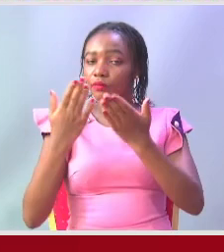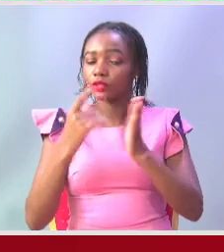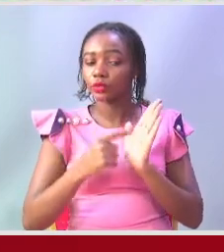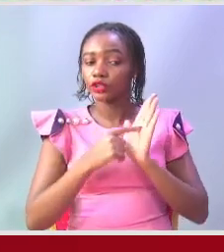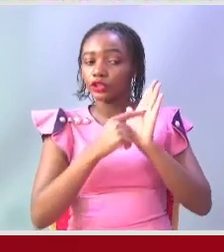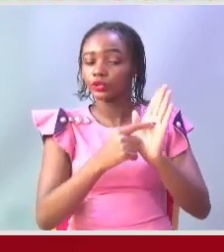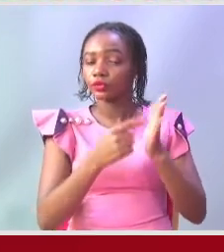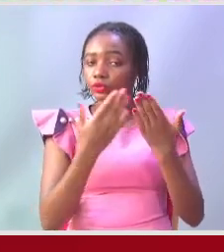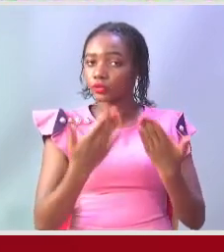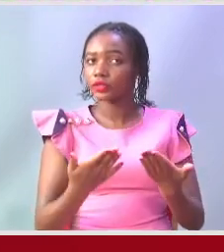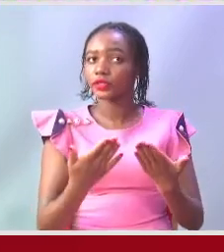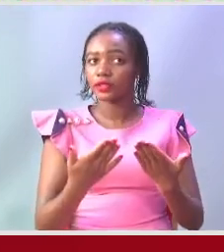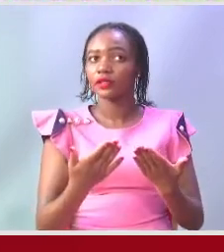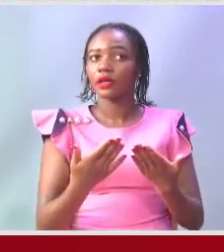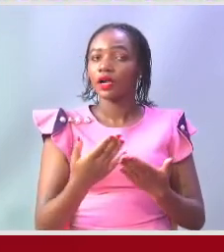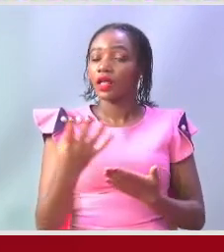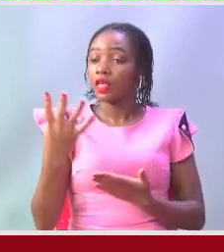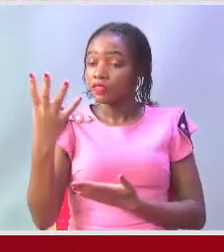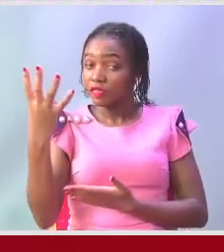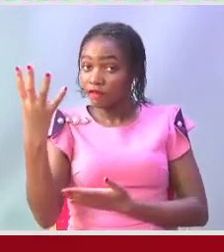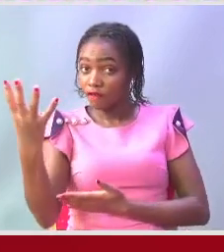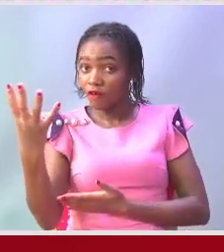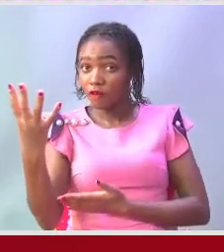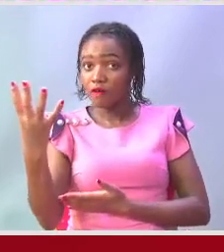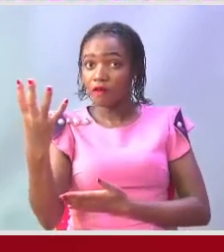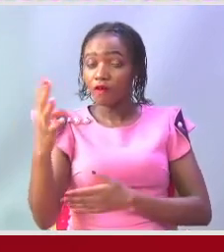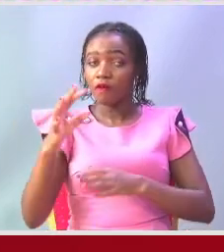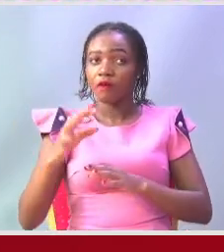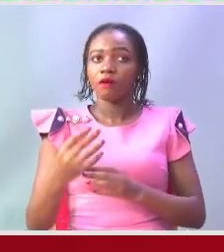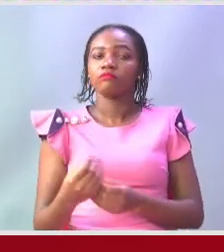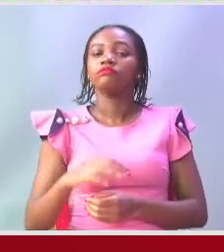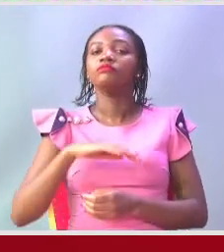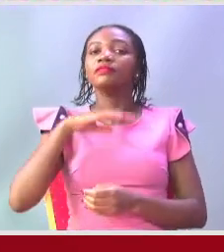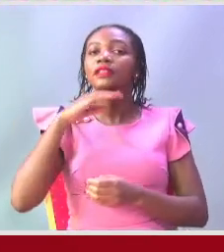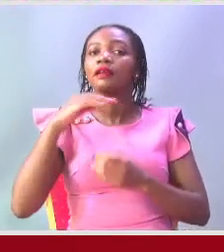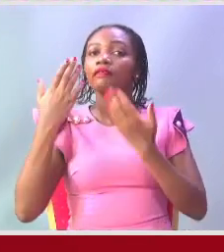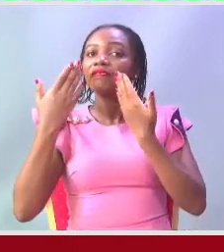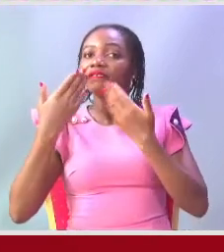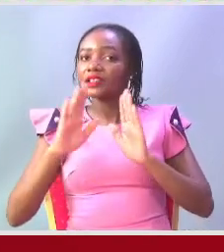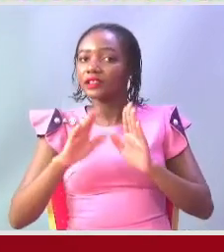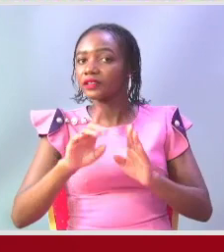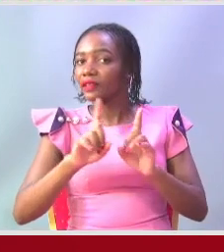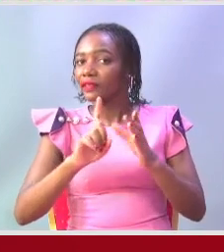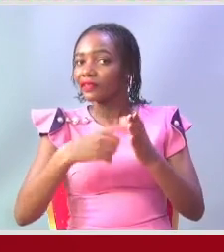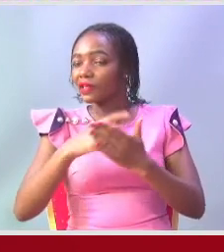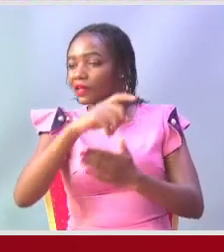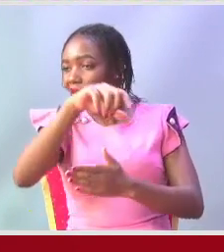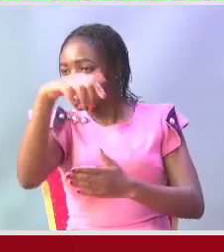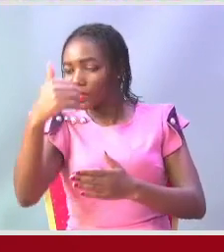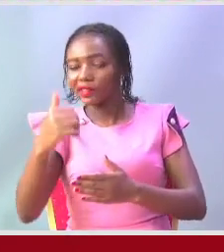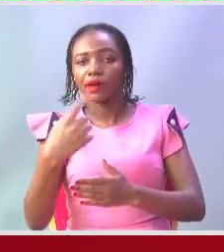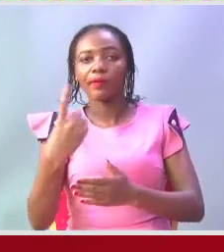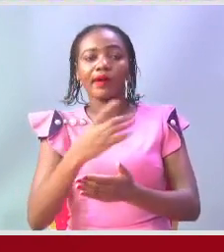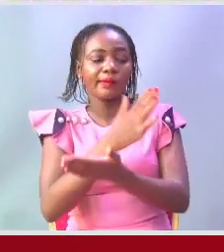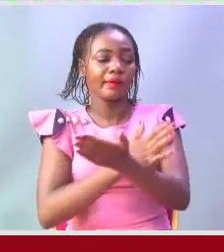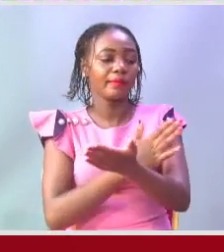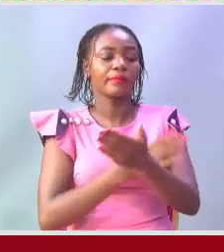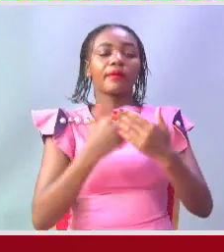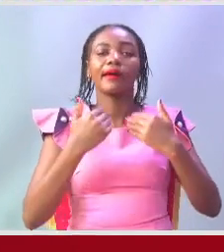that four of them passed on, while one sustained serious injuries. The bodies of